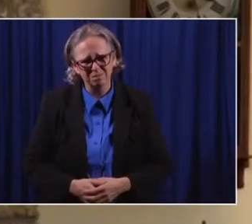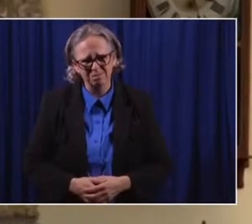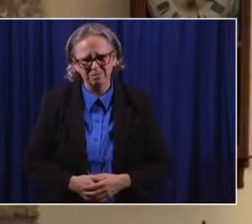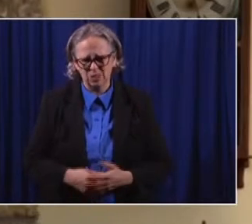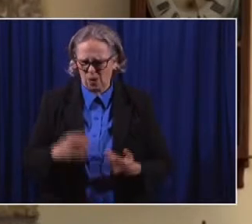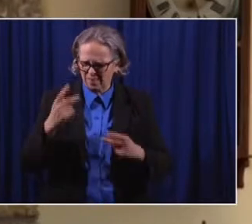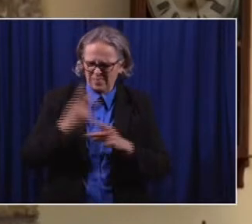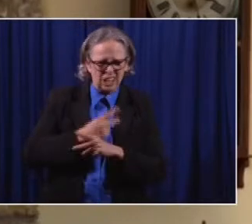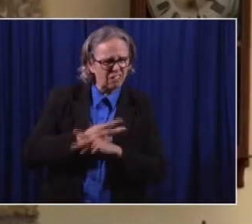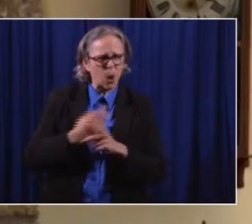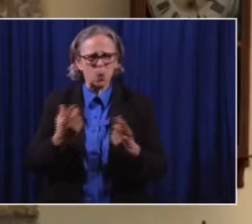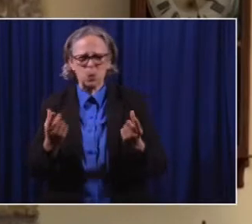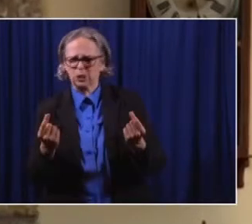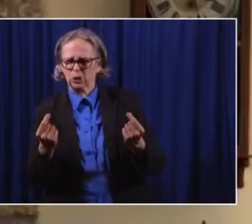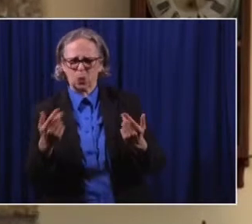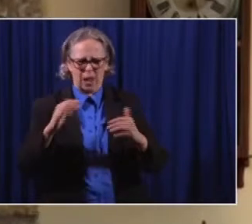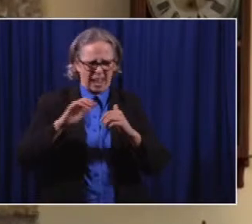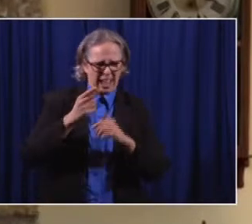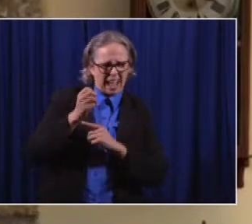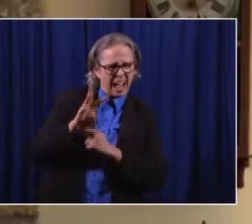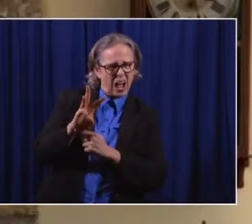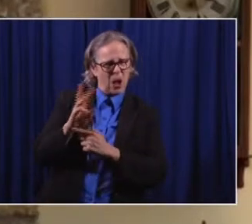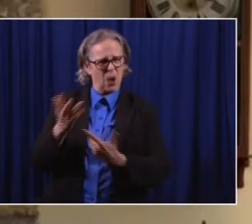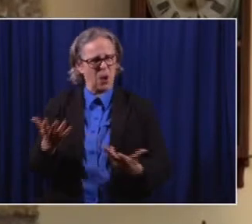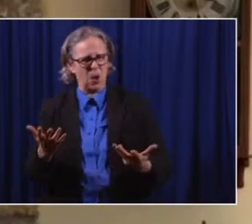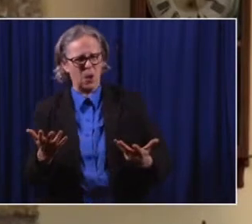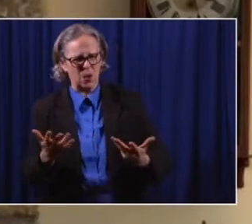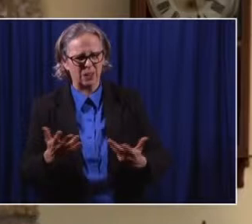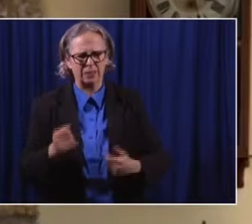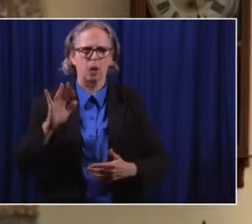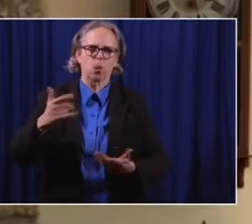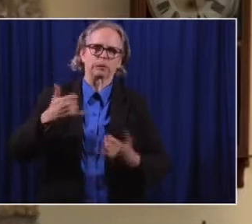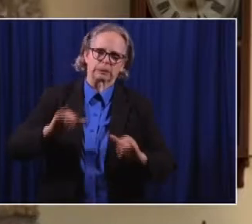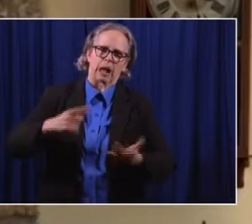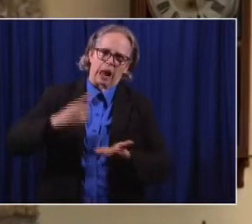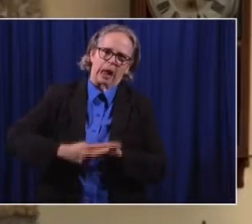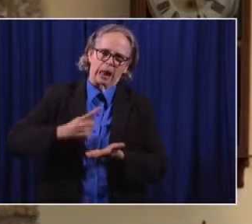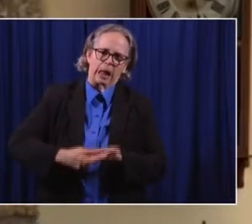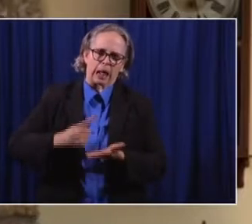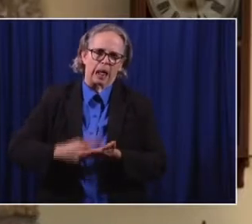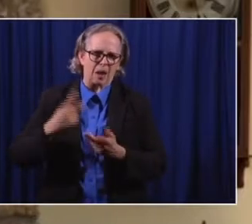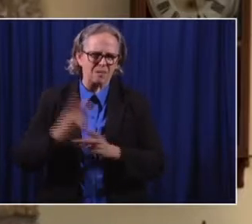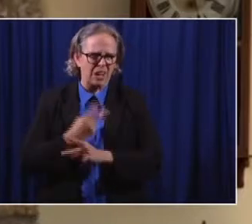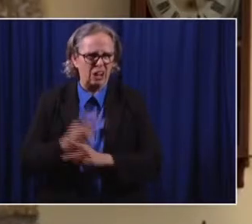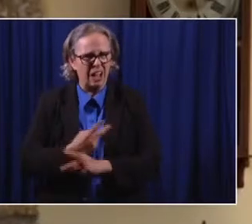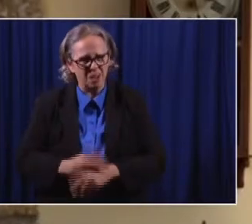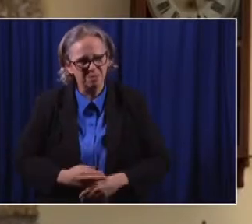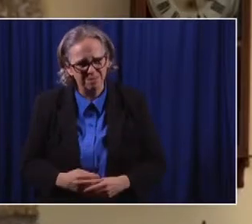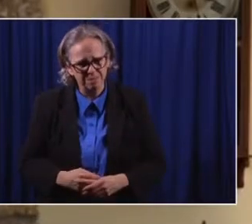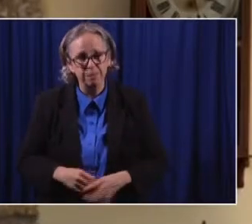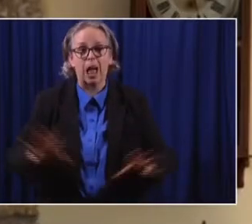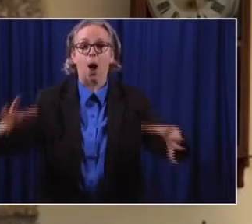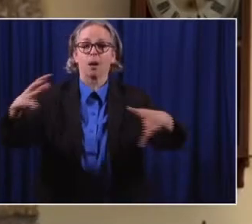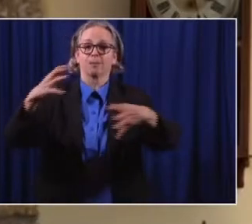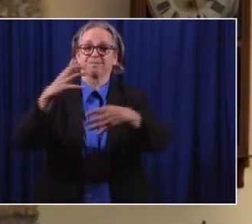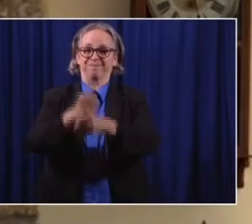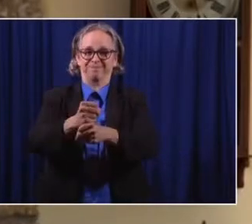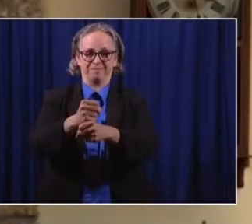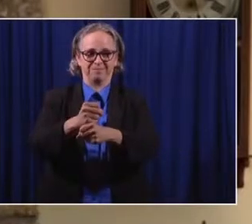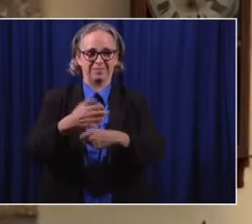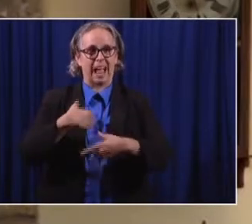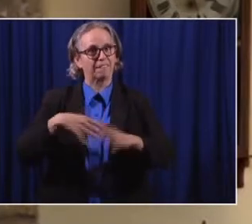So we continue down that path. We'll wrap up here. We have a